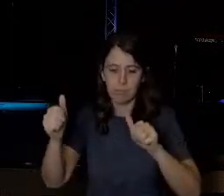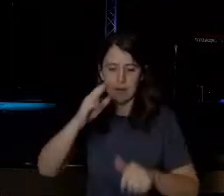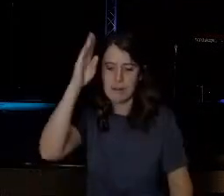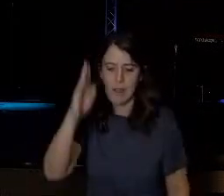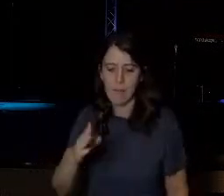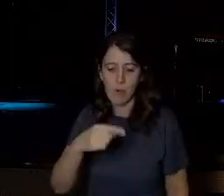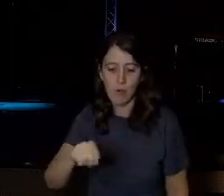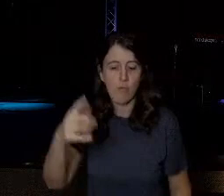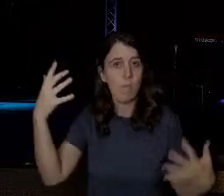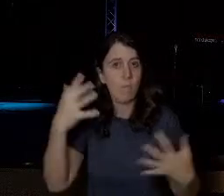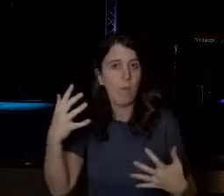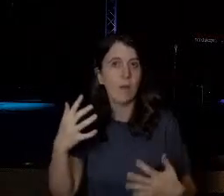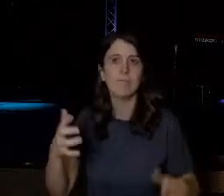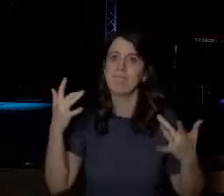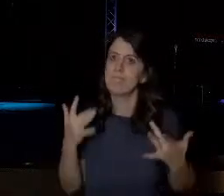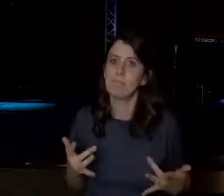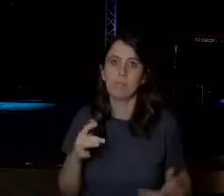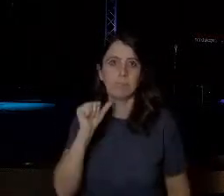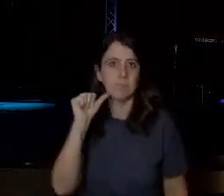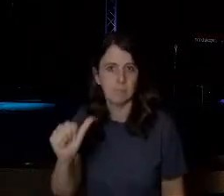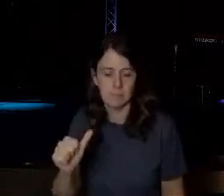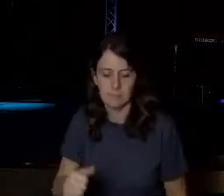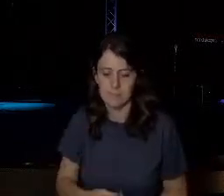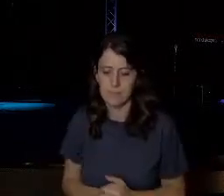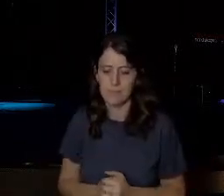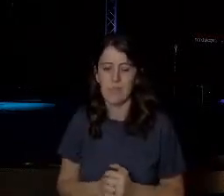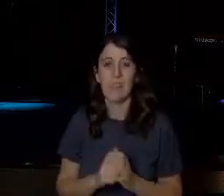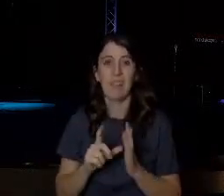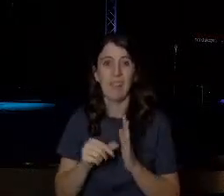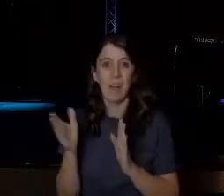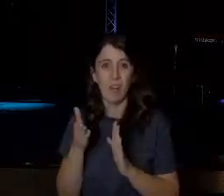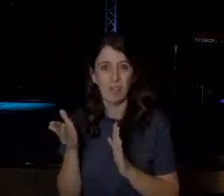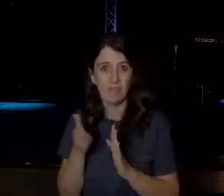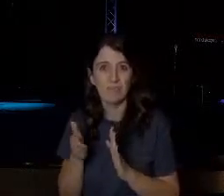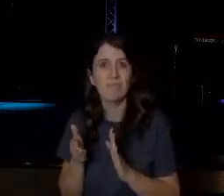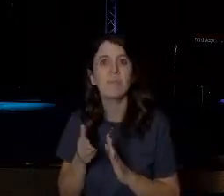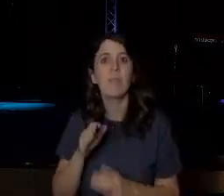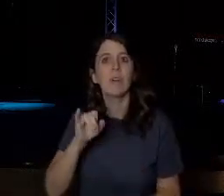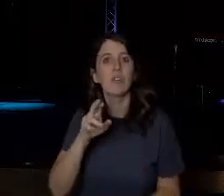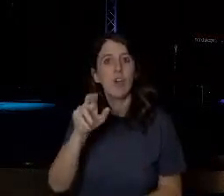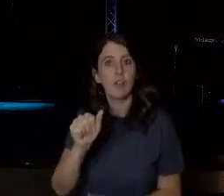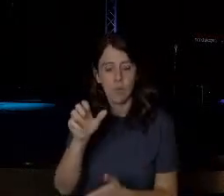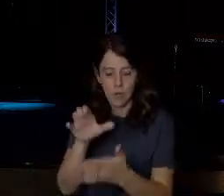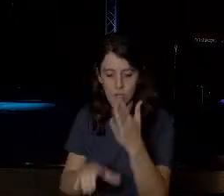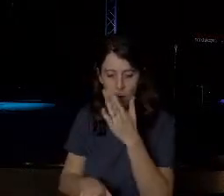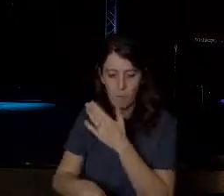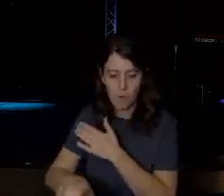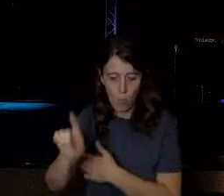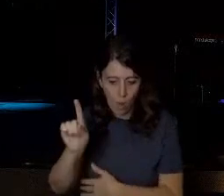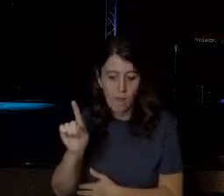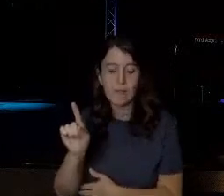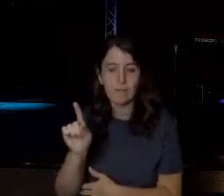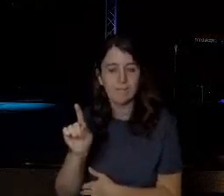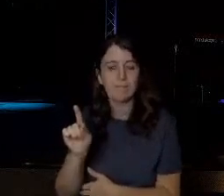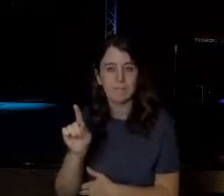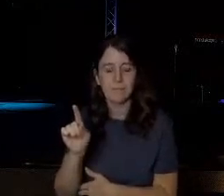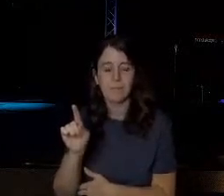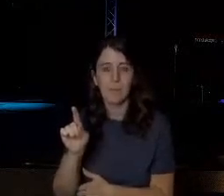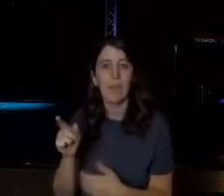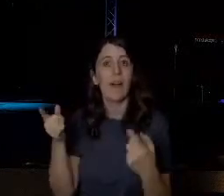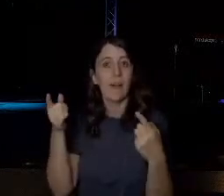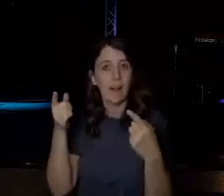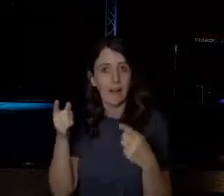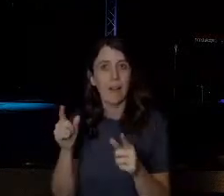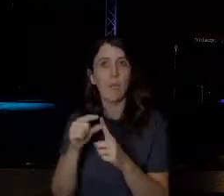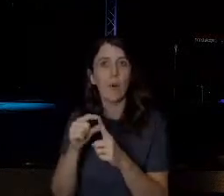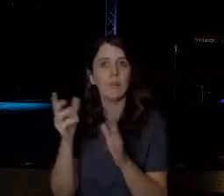and do not be discouraged. Just a few pages over in Scripture, if you're following along in Joshua chapter 1, we see this echoed